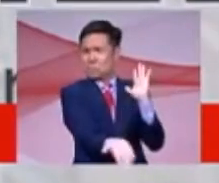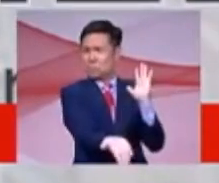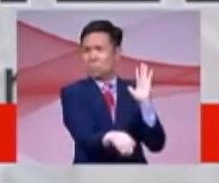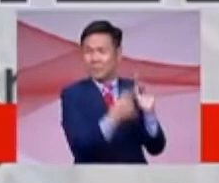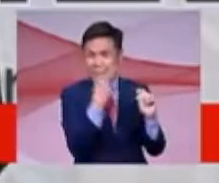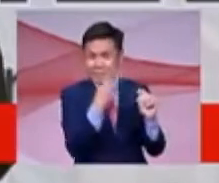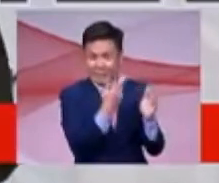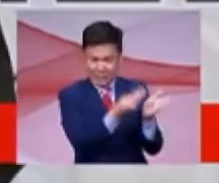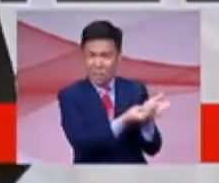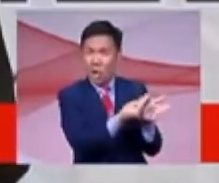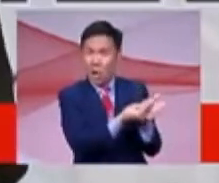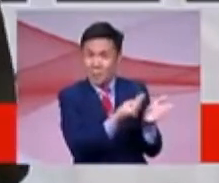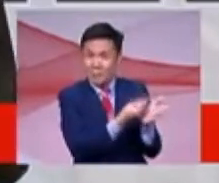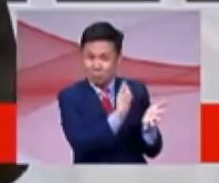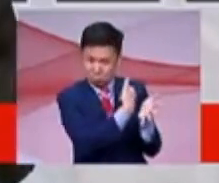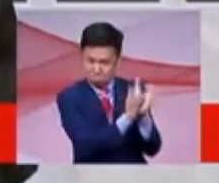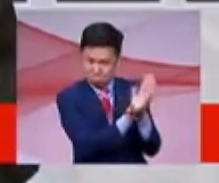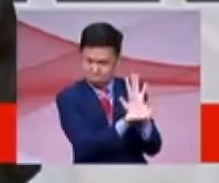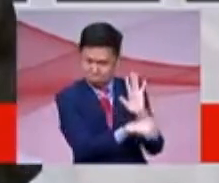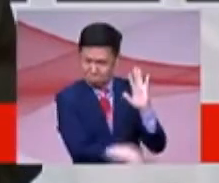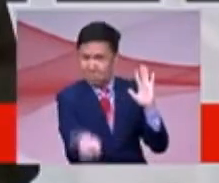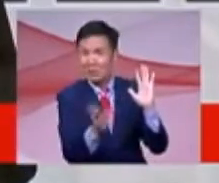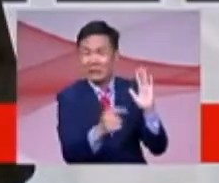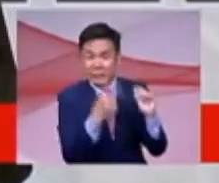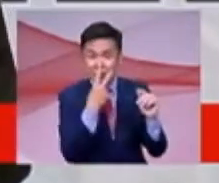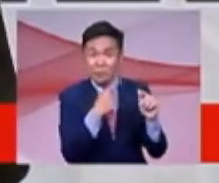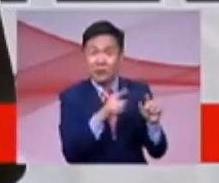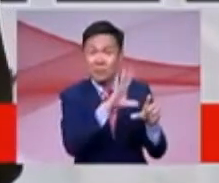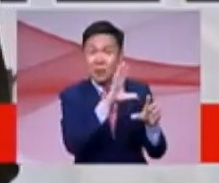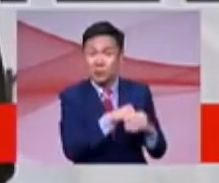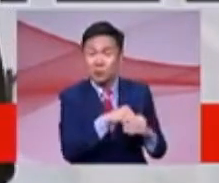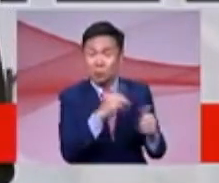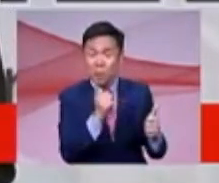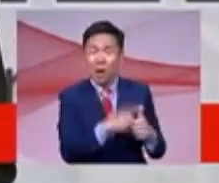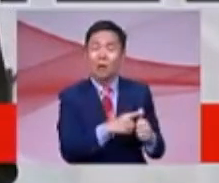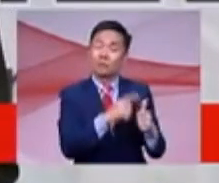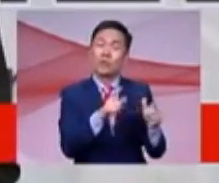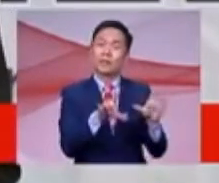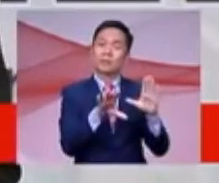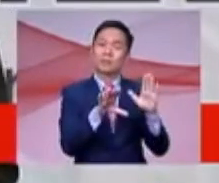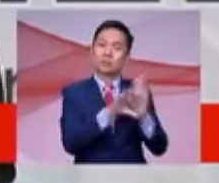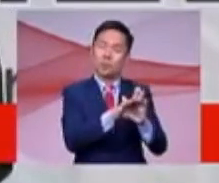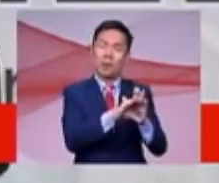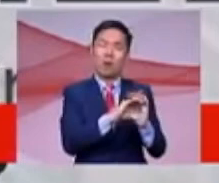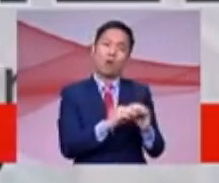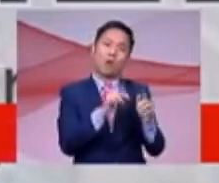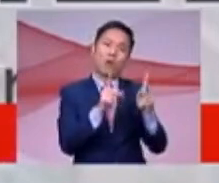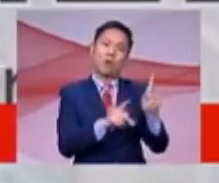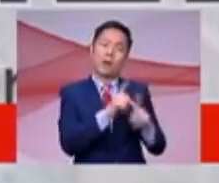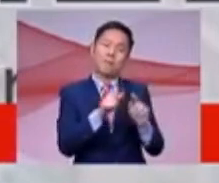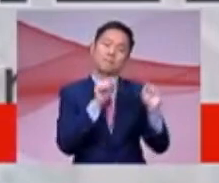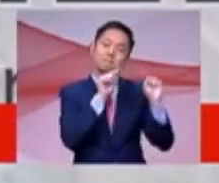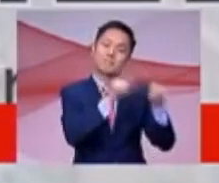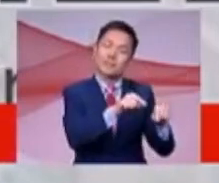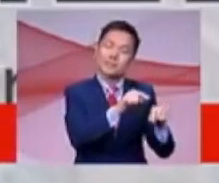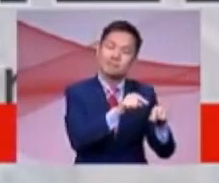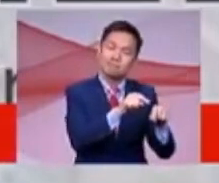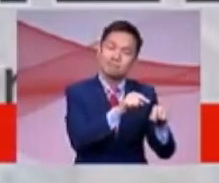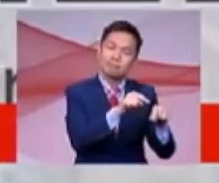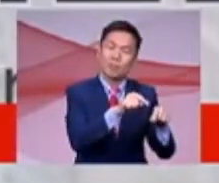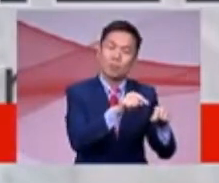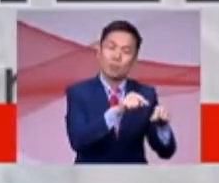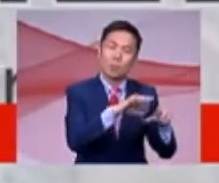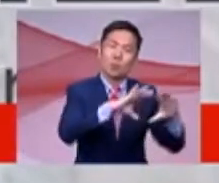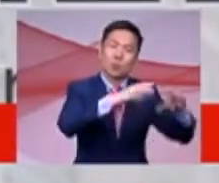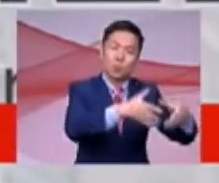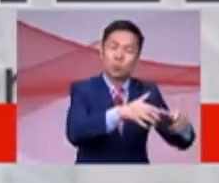in the economy sector that is, we have a gathering, for example, in terms of you look into the